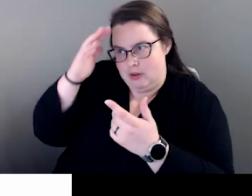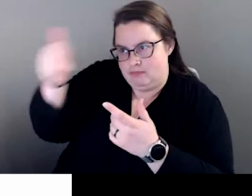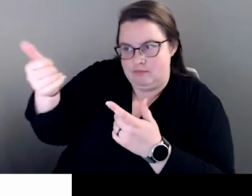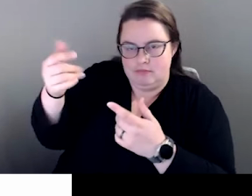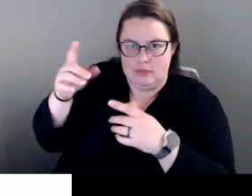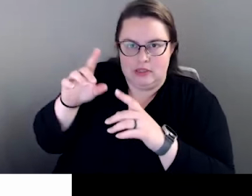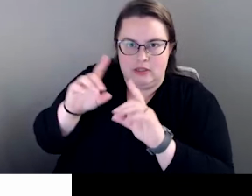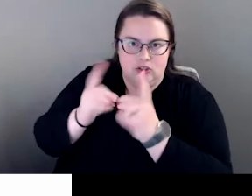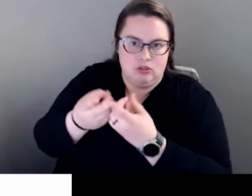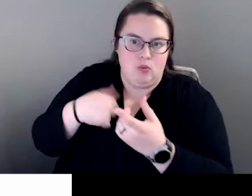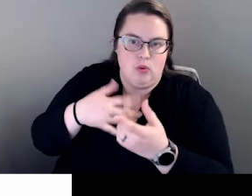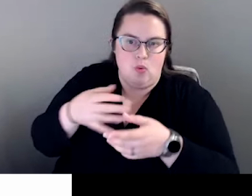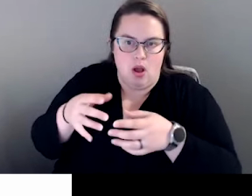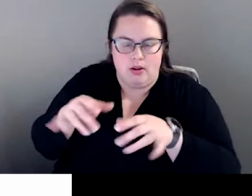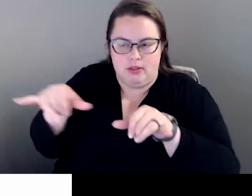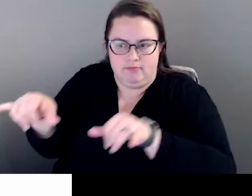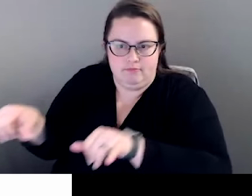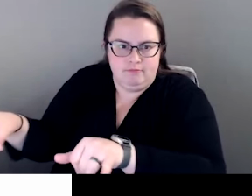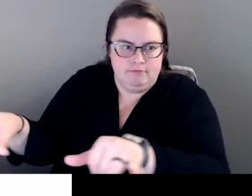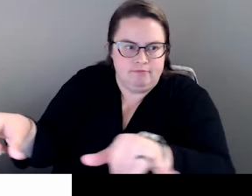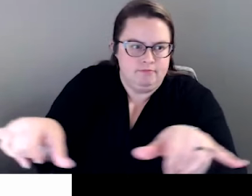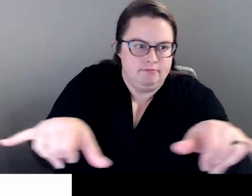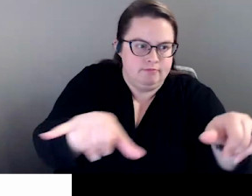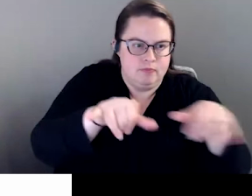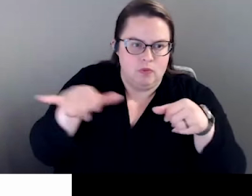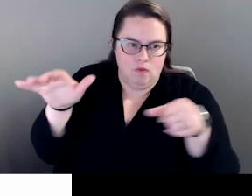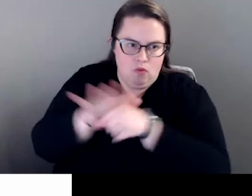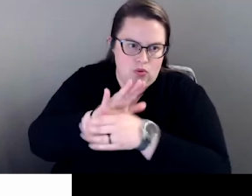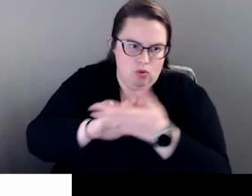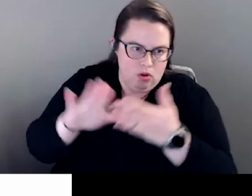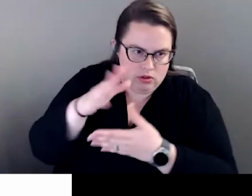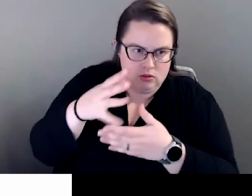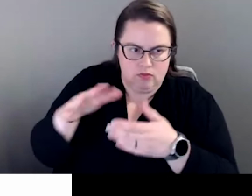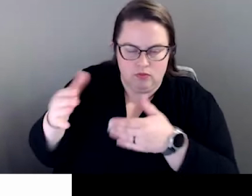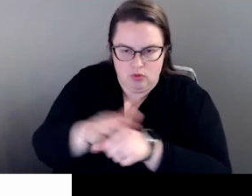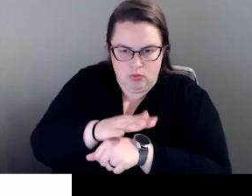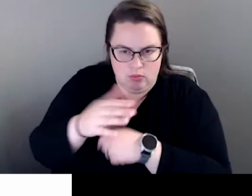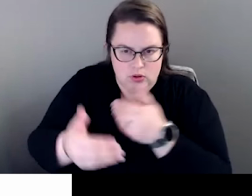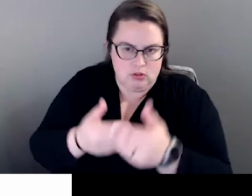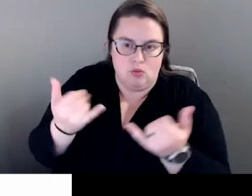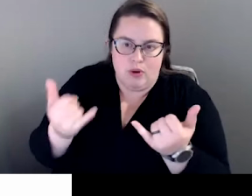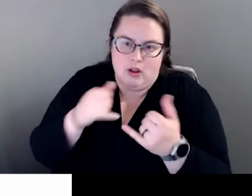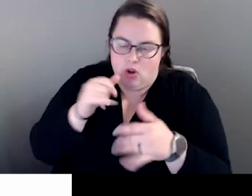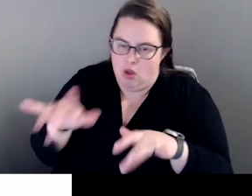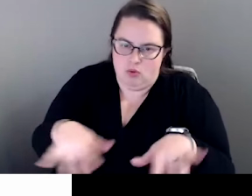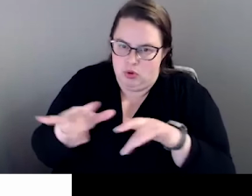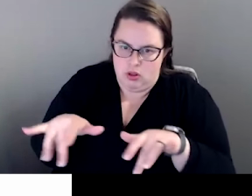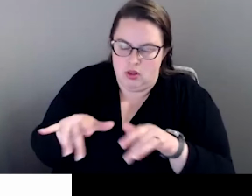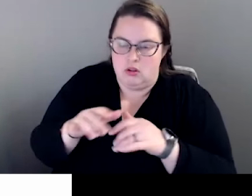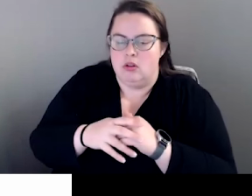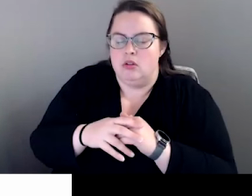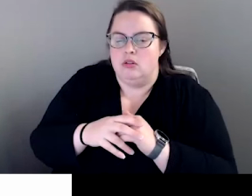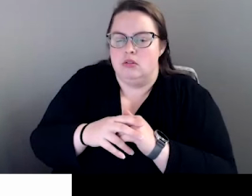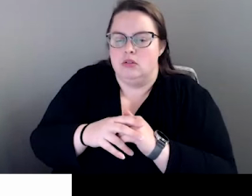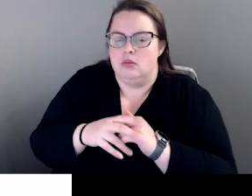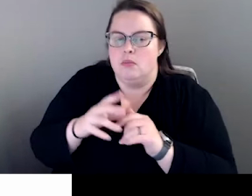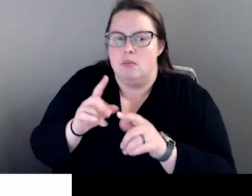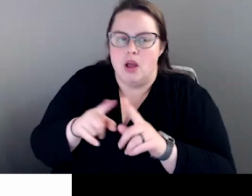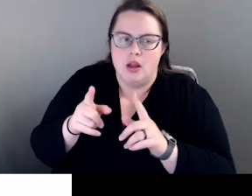throughout all of our colleges in our process. So right now it's just, it's not recorded, but yeah, there'll be some kind